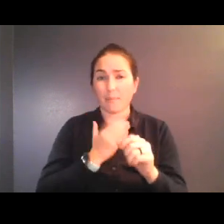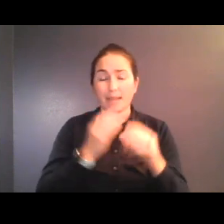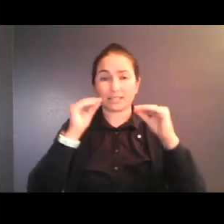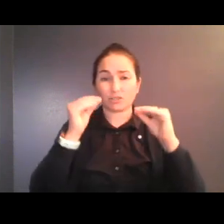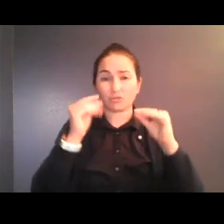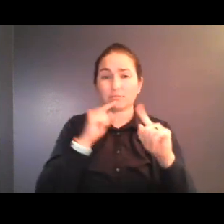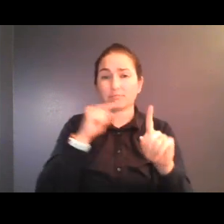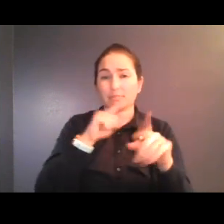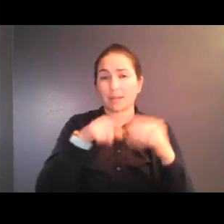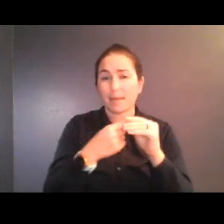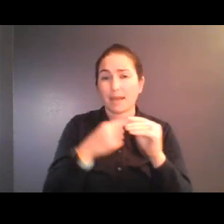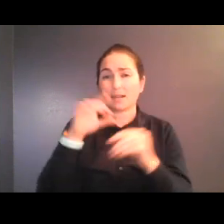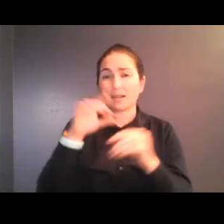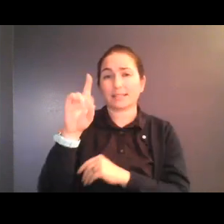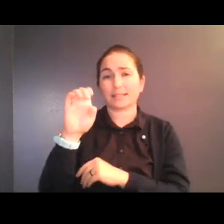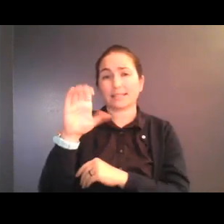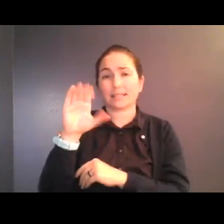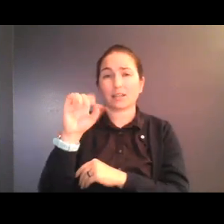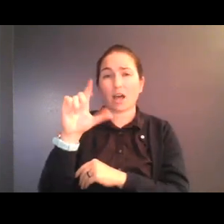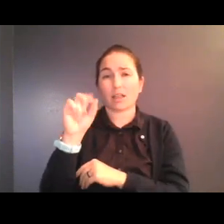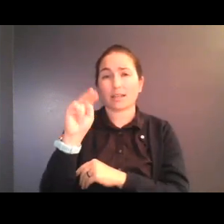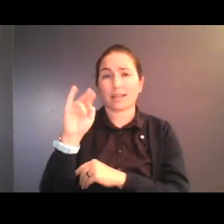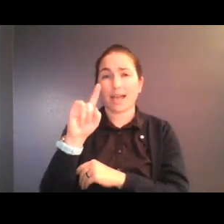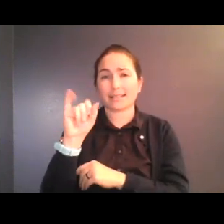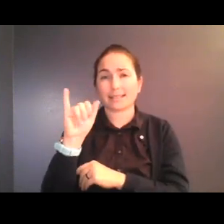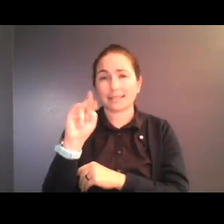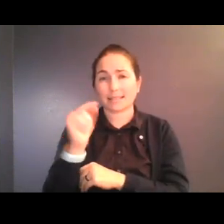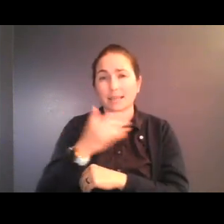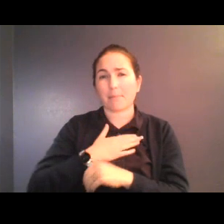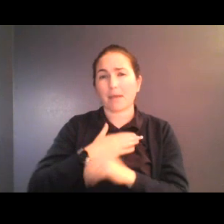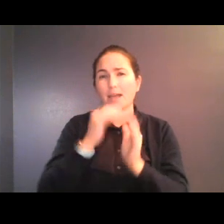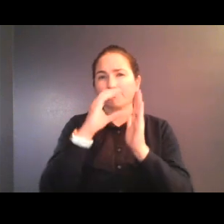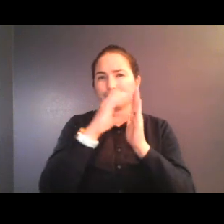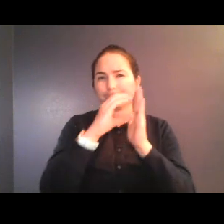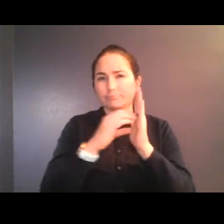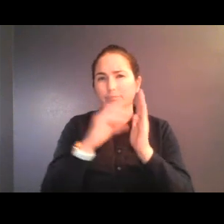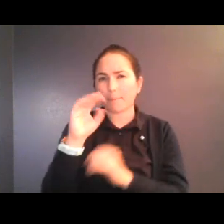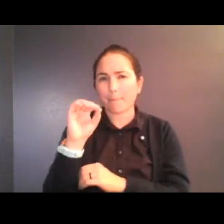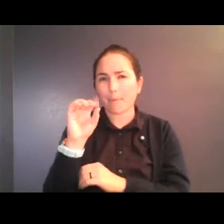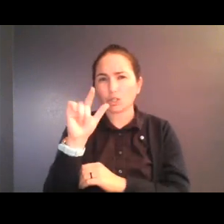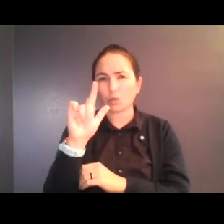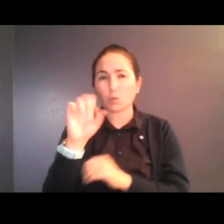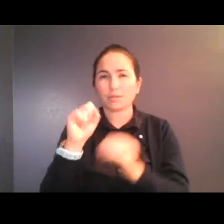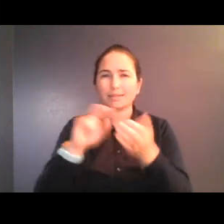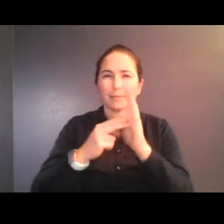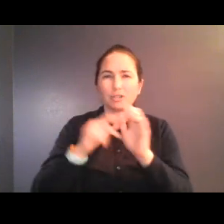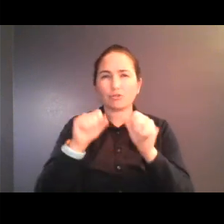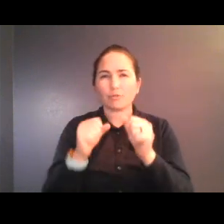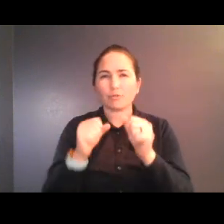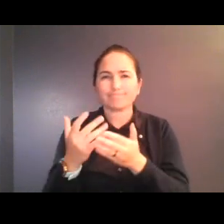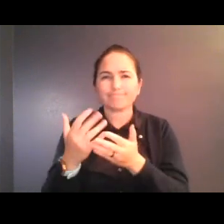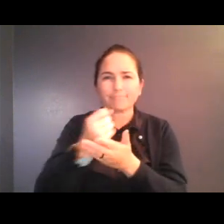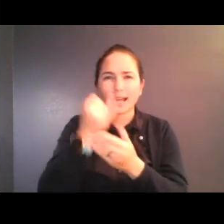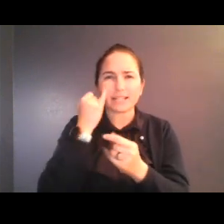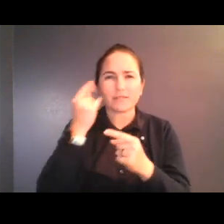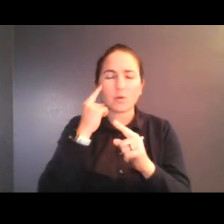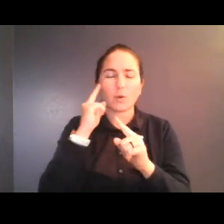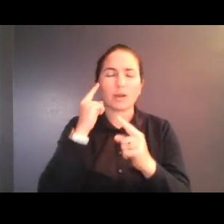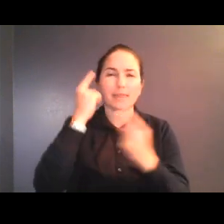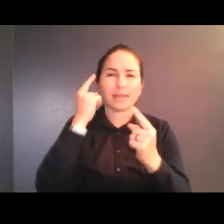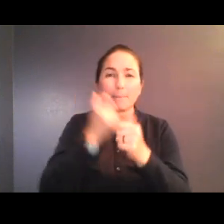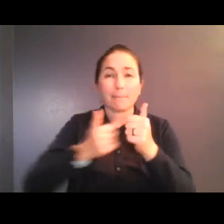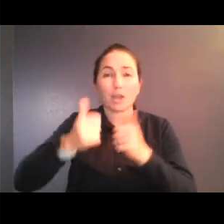about decolonizing my modules. So thinking beyond your own experience, you can get some ideas for the types of things that